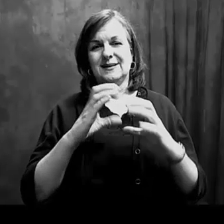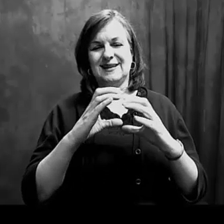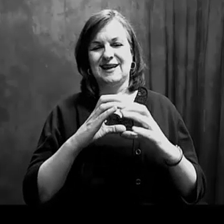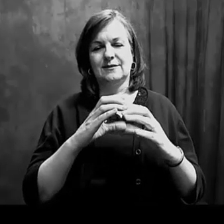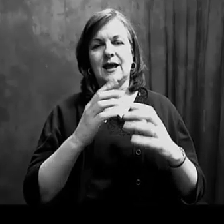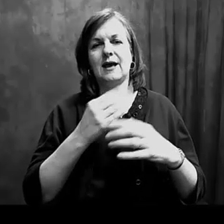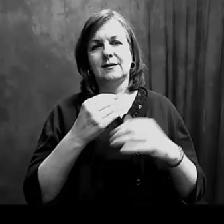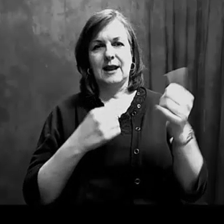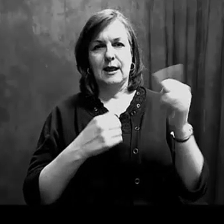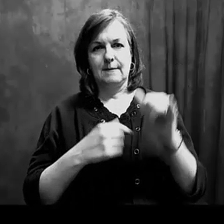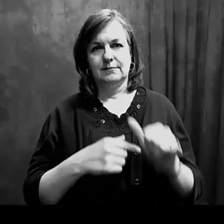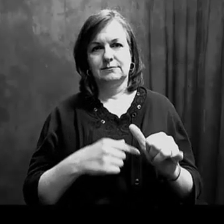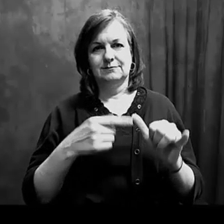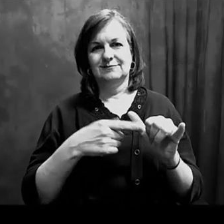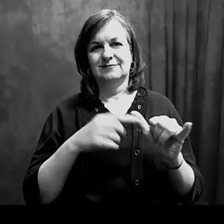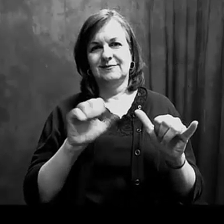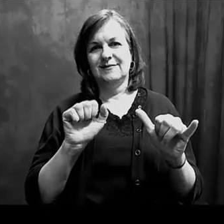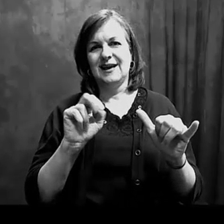antibodies.